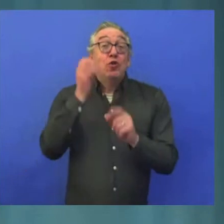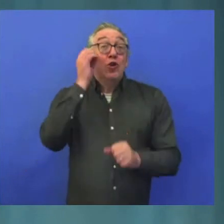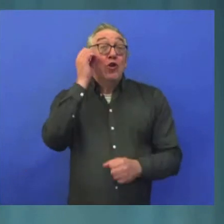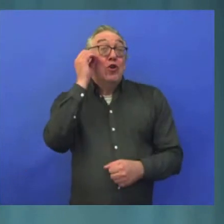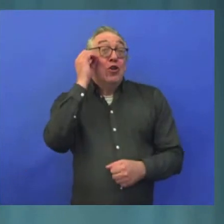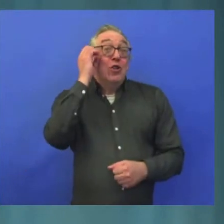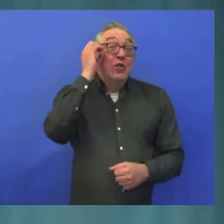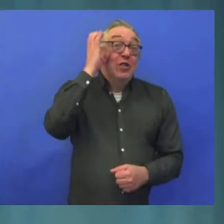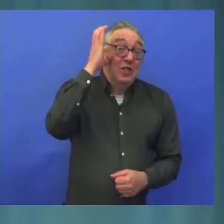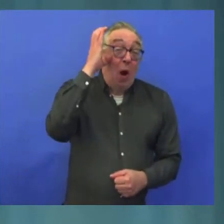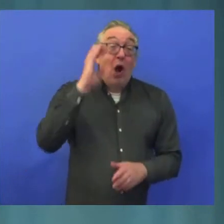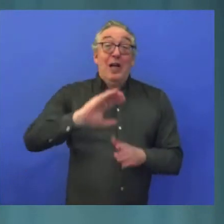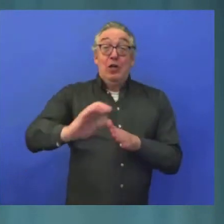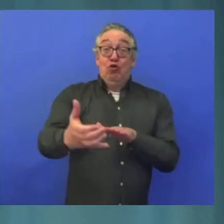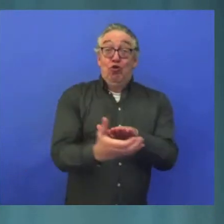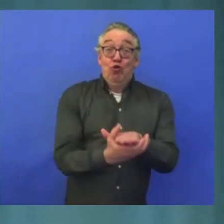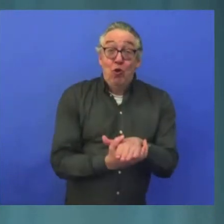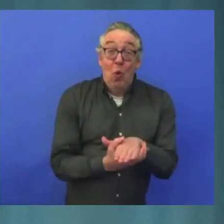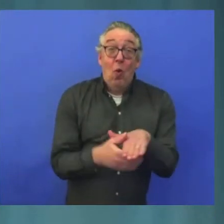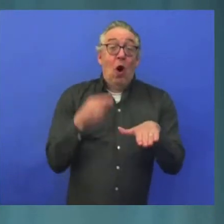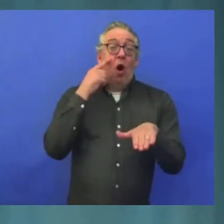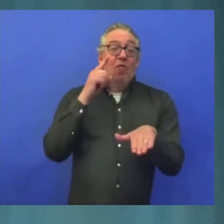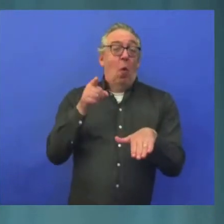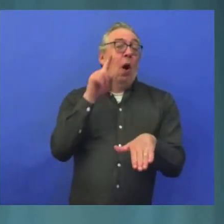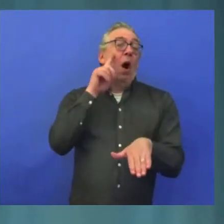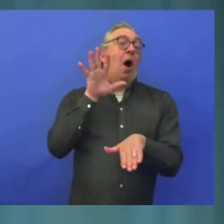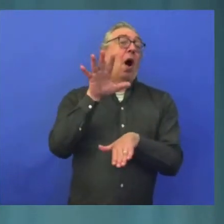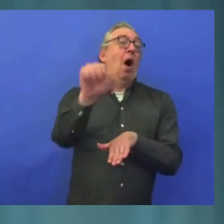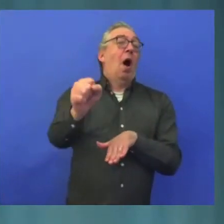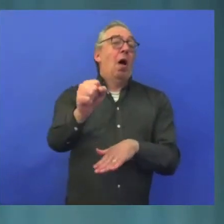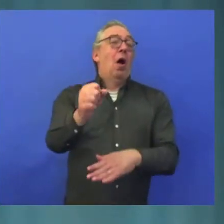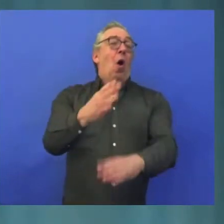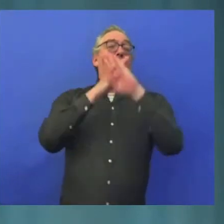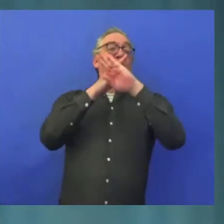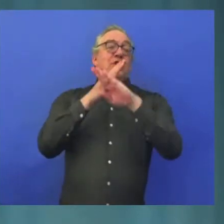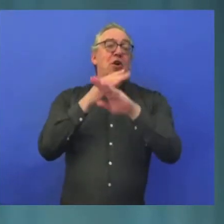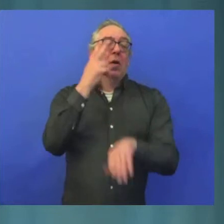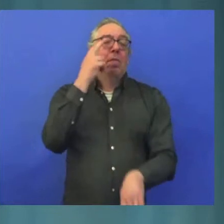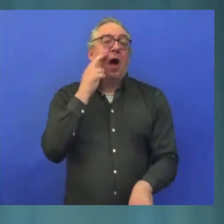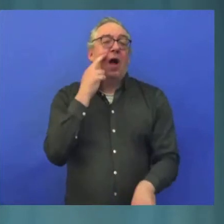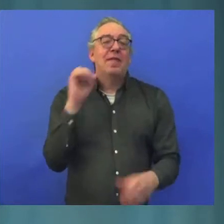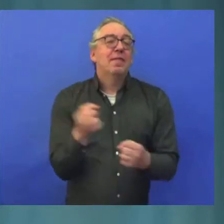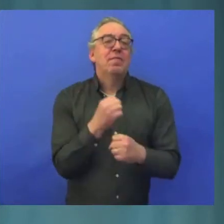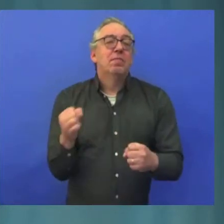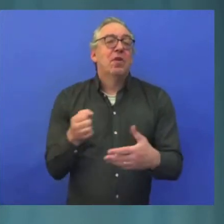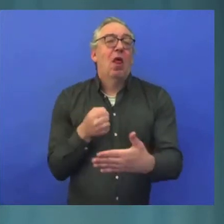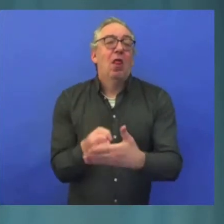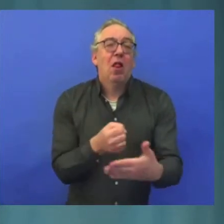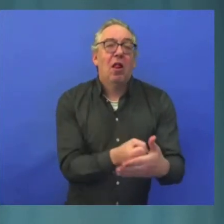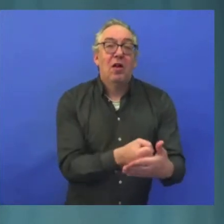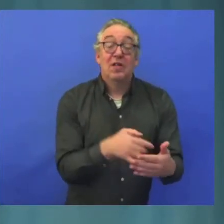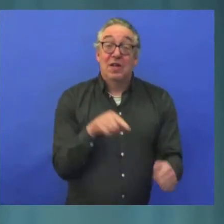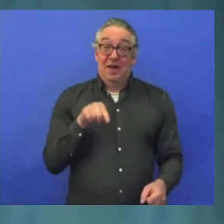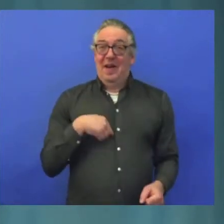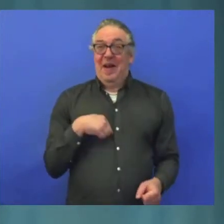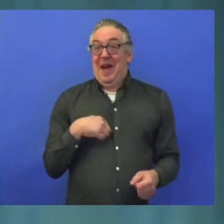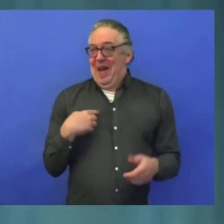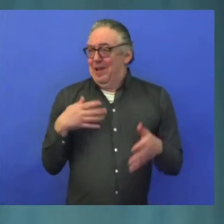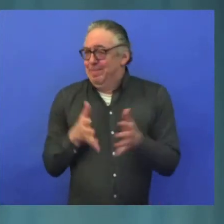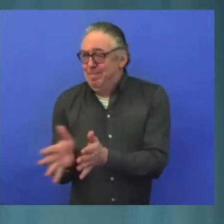people, talking about that this is a medical device, class 1, and so on. I